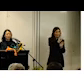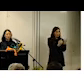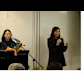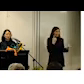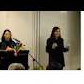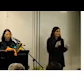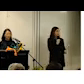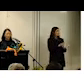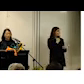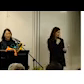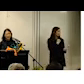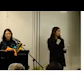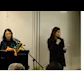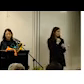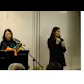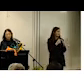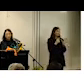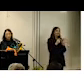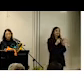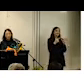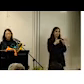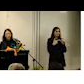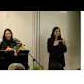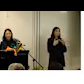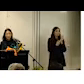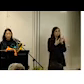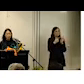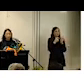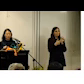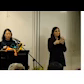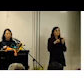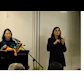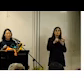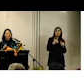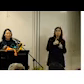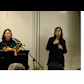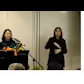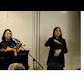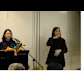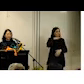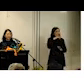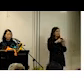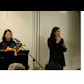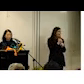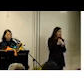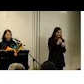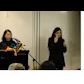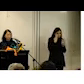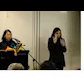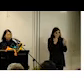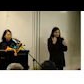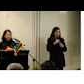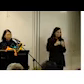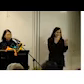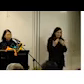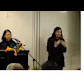mutation affect the function of the GABA-A receptors. So we use frog eggs to produce and study human GABA-A receptors. So this